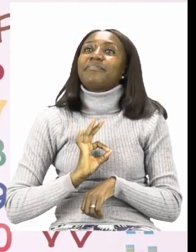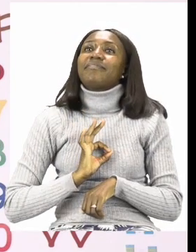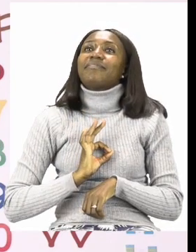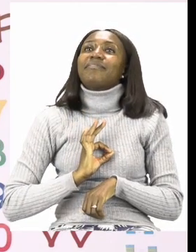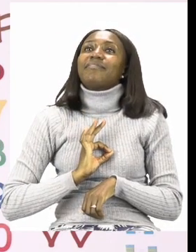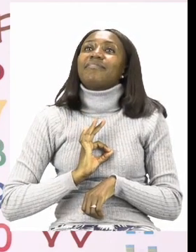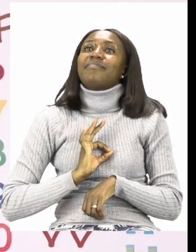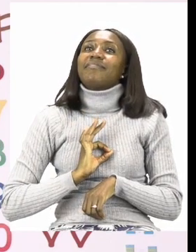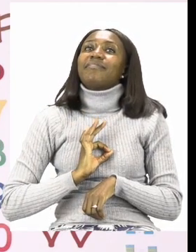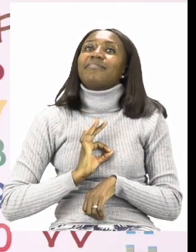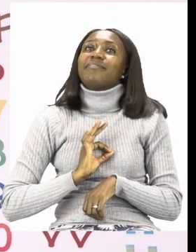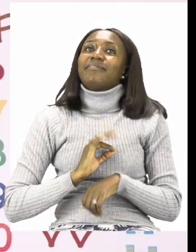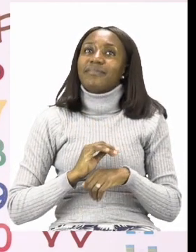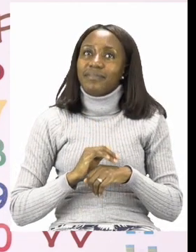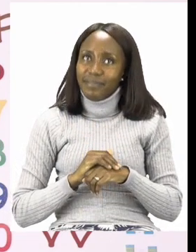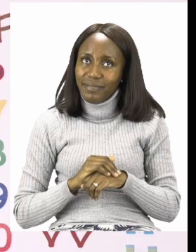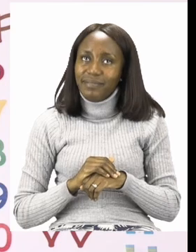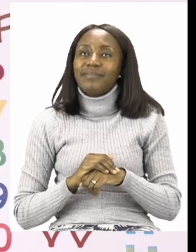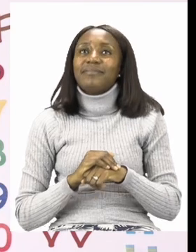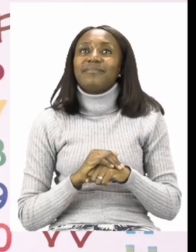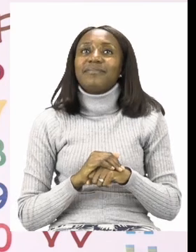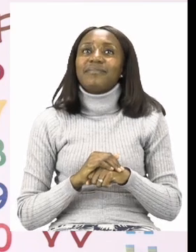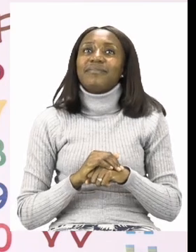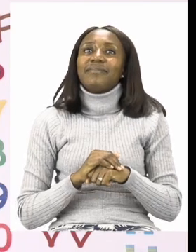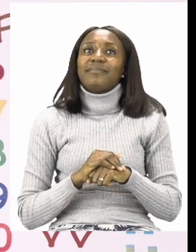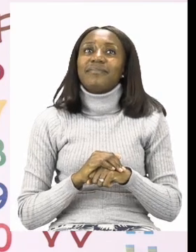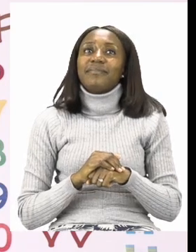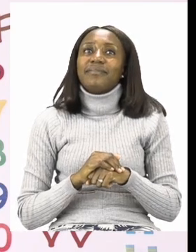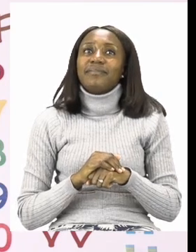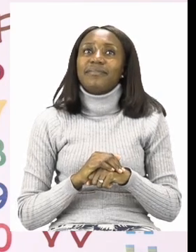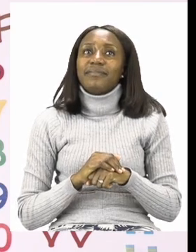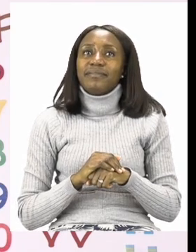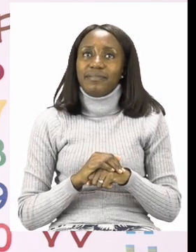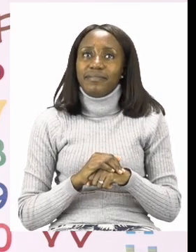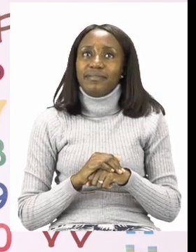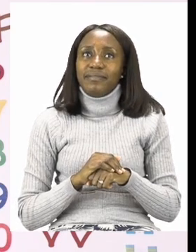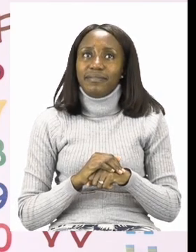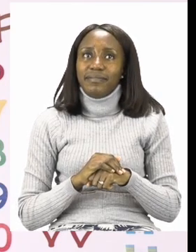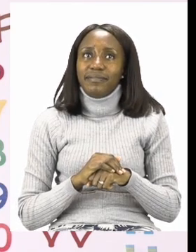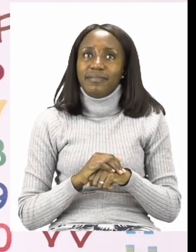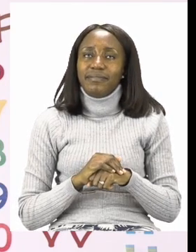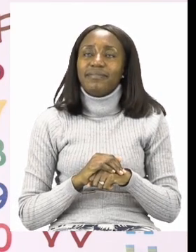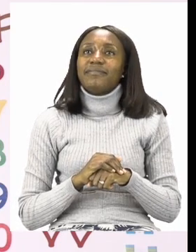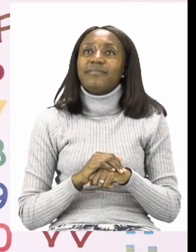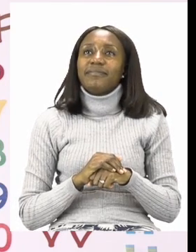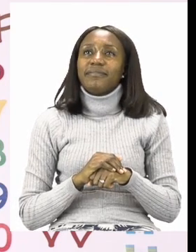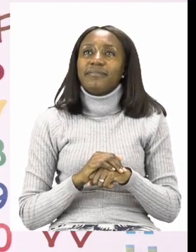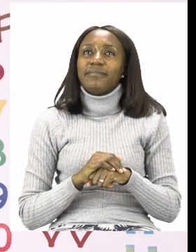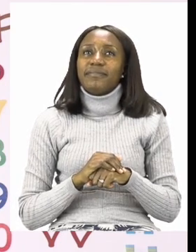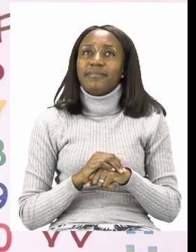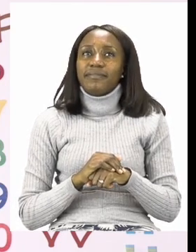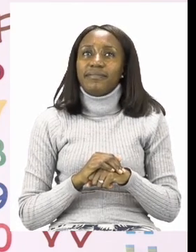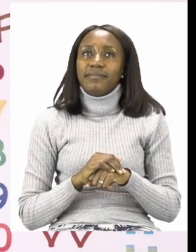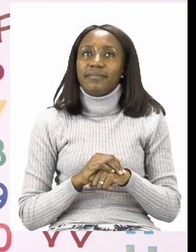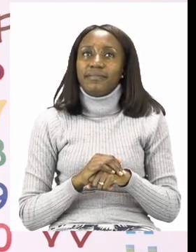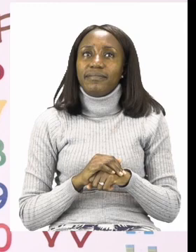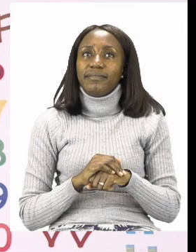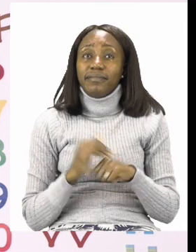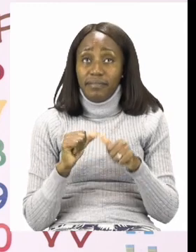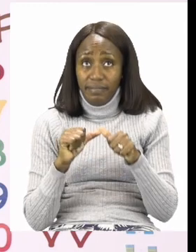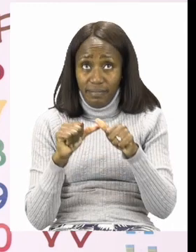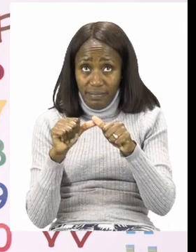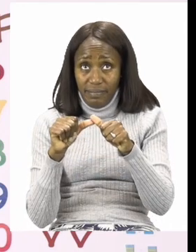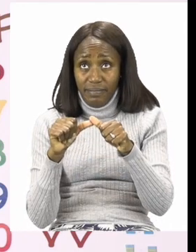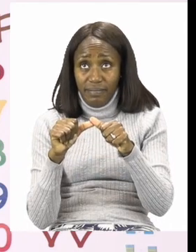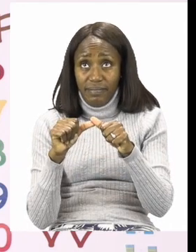So we now go ahead and we write it on the board. Ted won 8 medals. Right, now let's